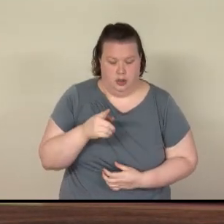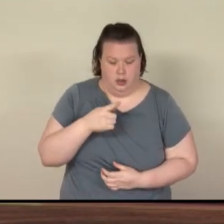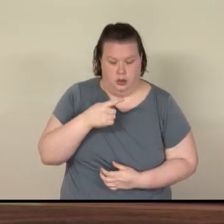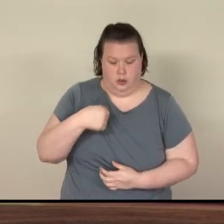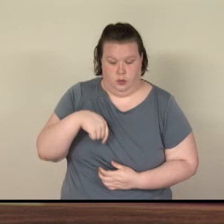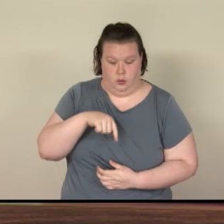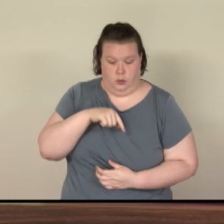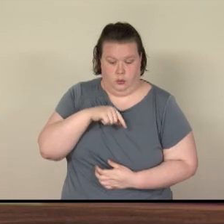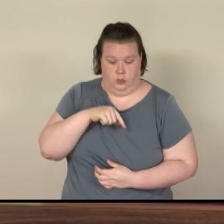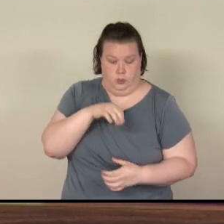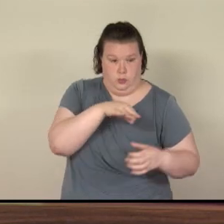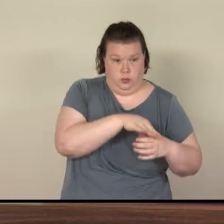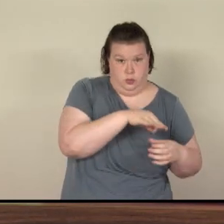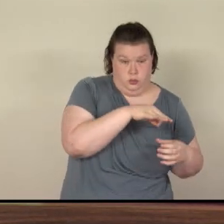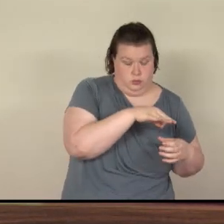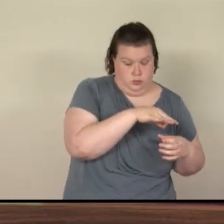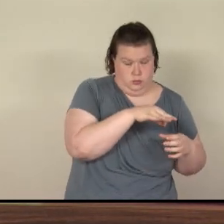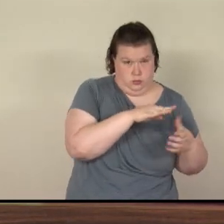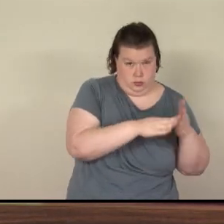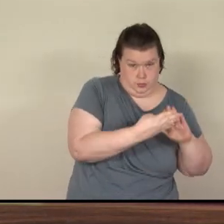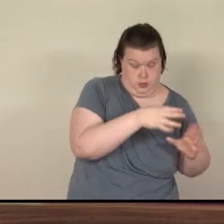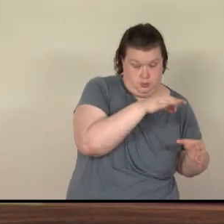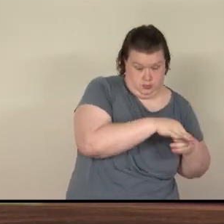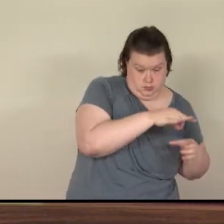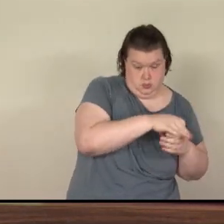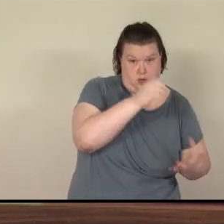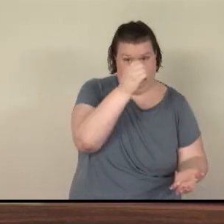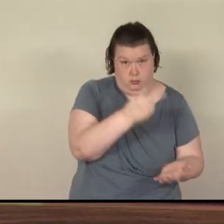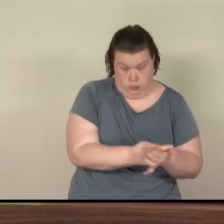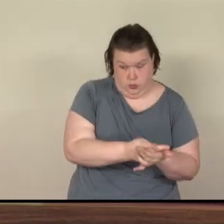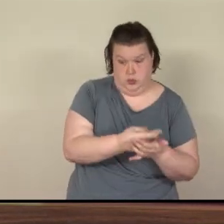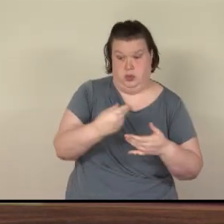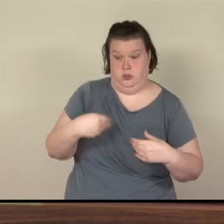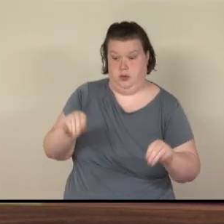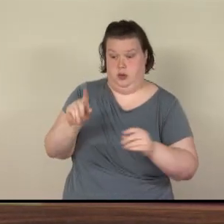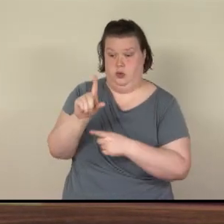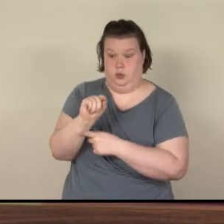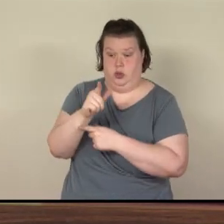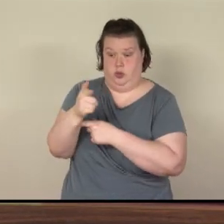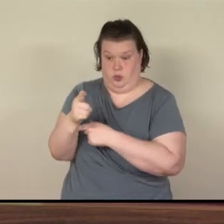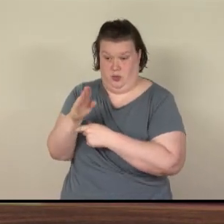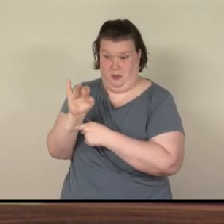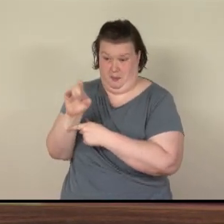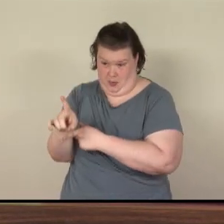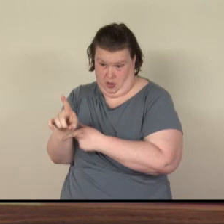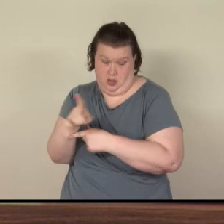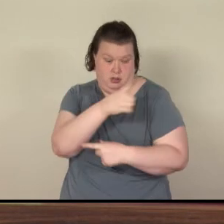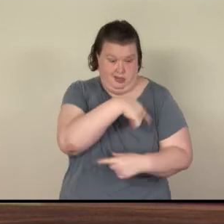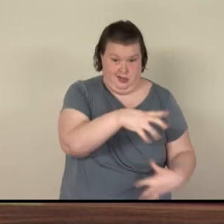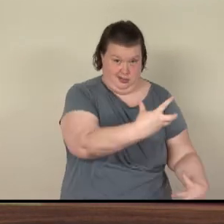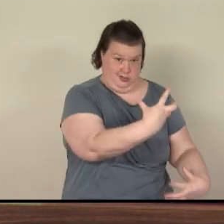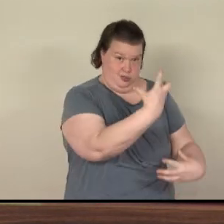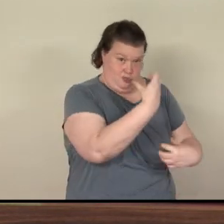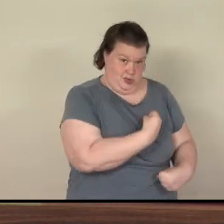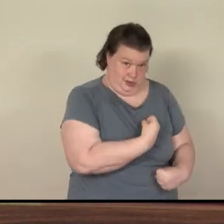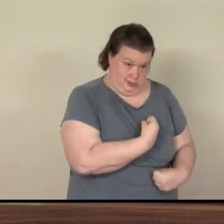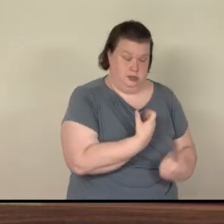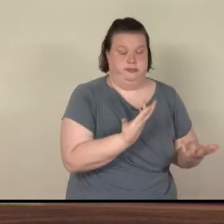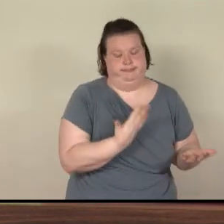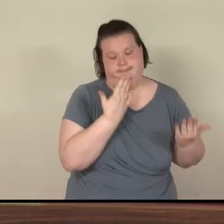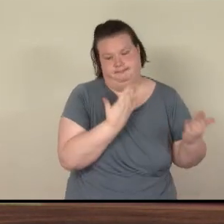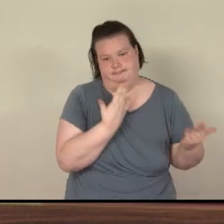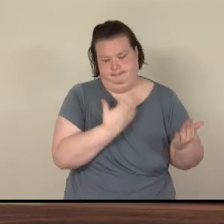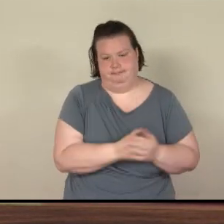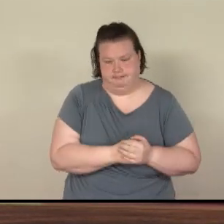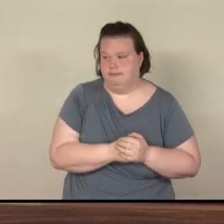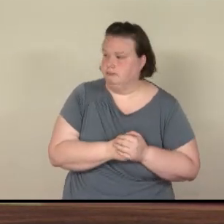program, they trusted us to be good stewards of their tax dollars, and we are doing just that. So I want to say thank you to Cheryl Davis and her